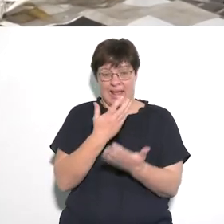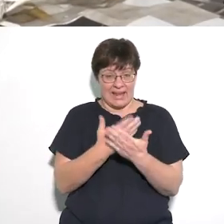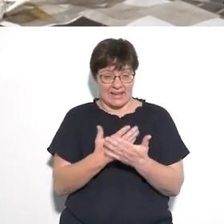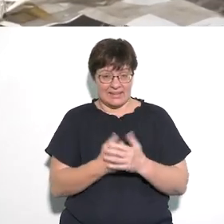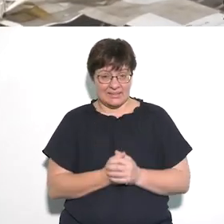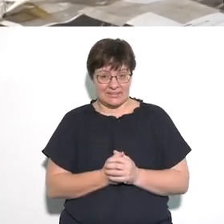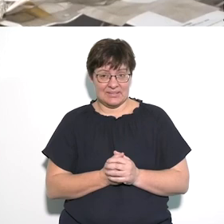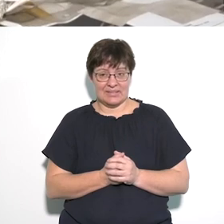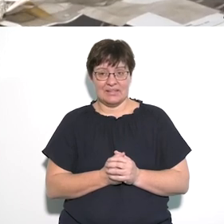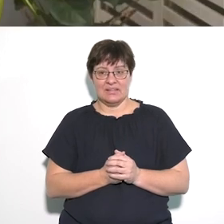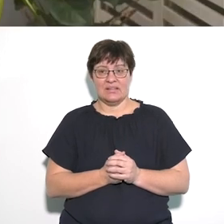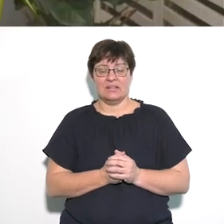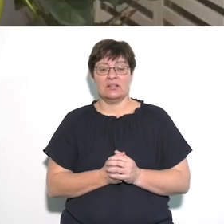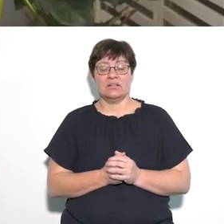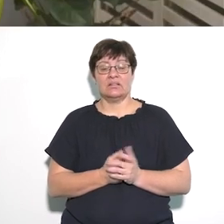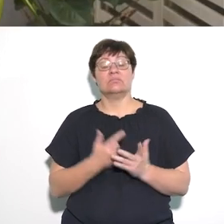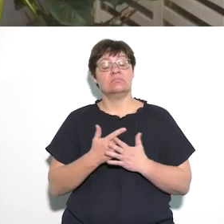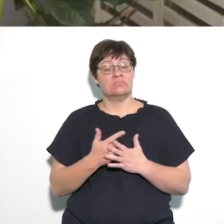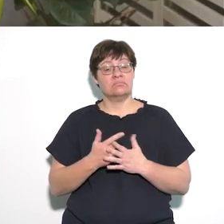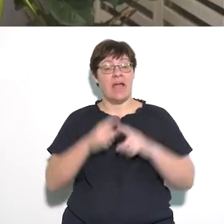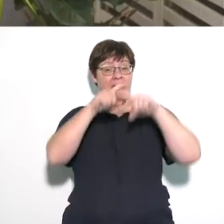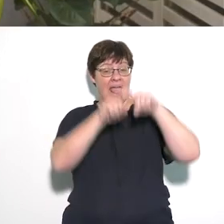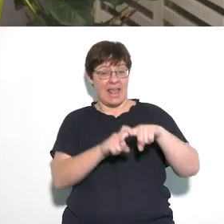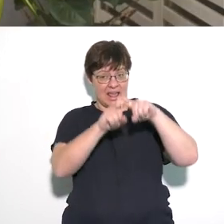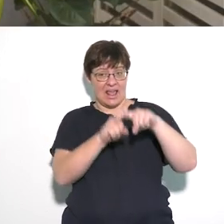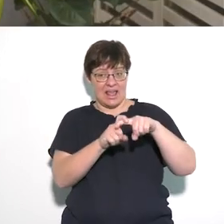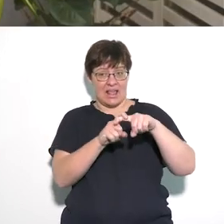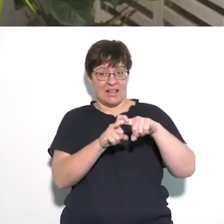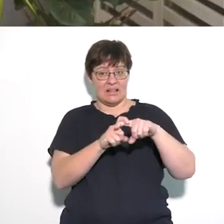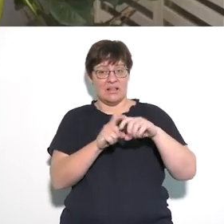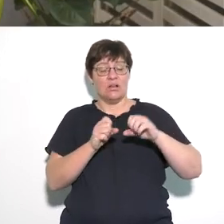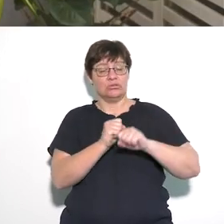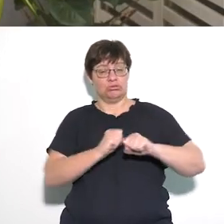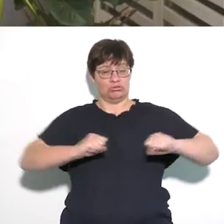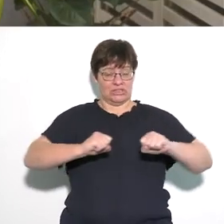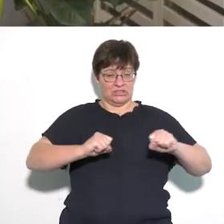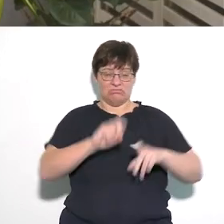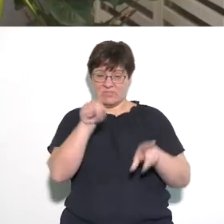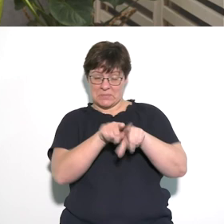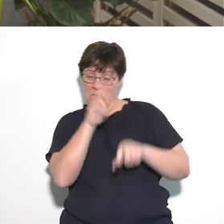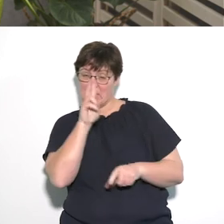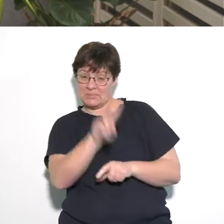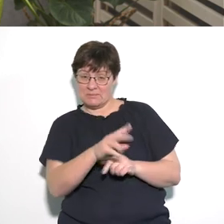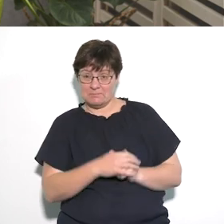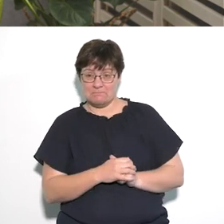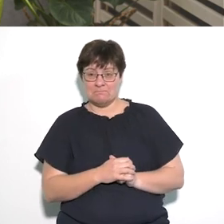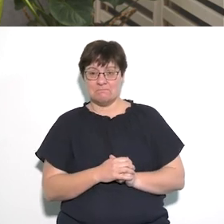ball. For the coat hanger, you are going to first stretch your coat hanger a bit like